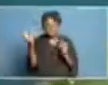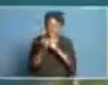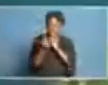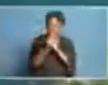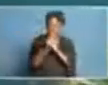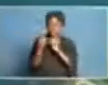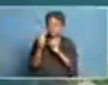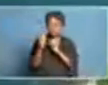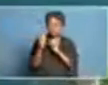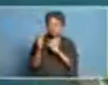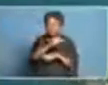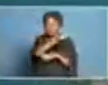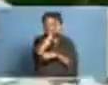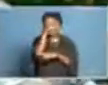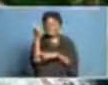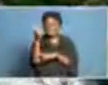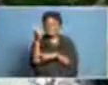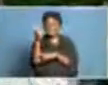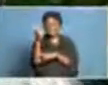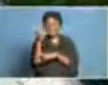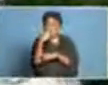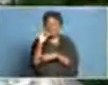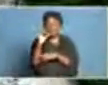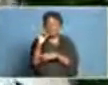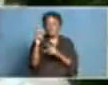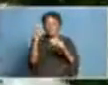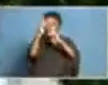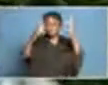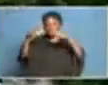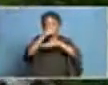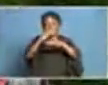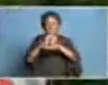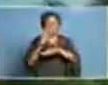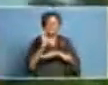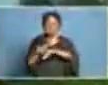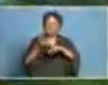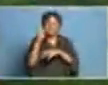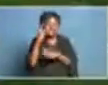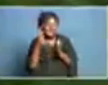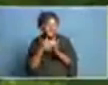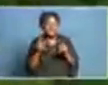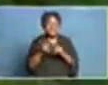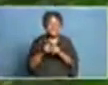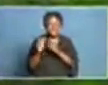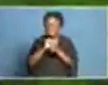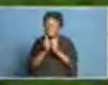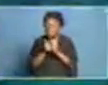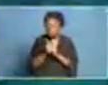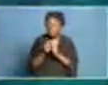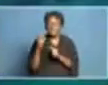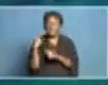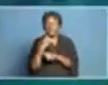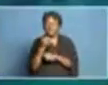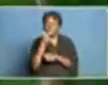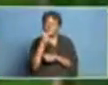what we aspire for Paradise Island. We don't really see it as competition. Our food and beverage business is about $200 million a